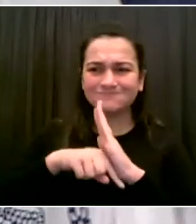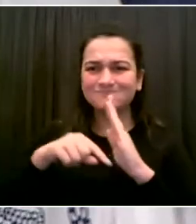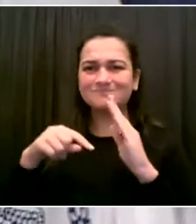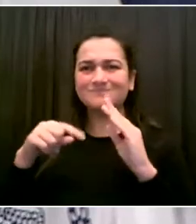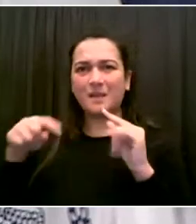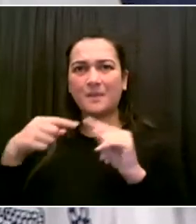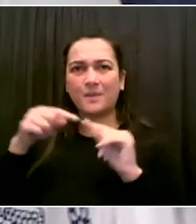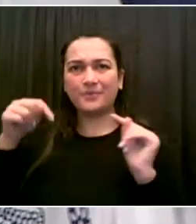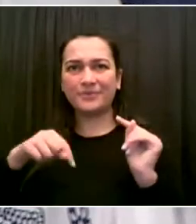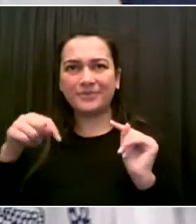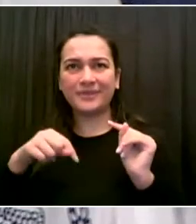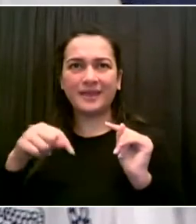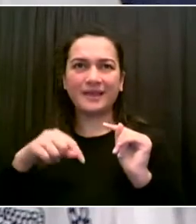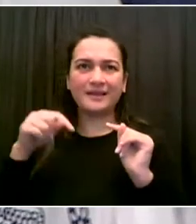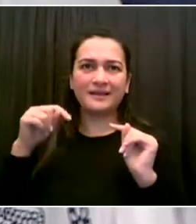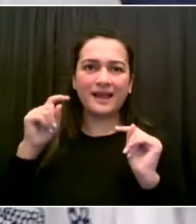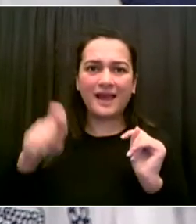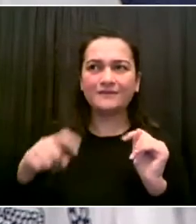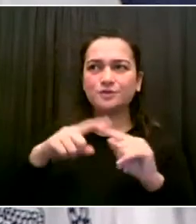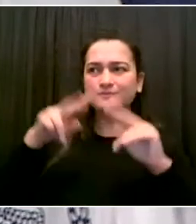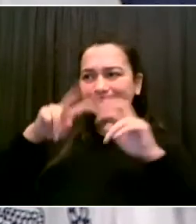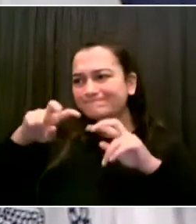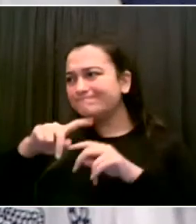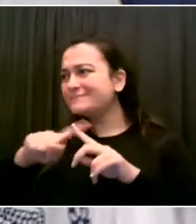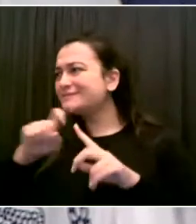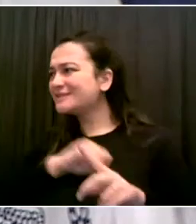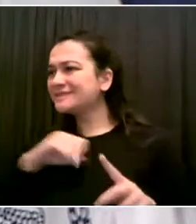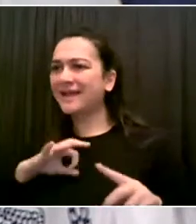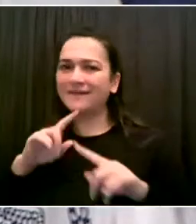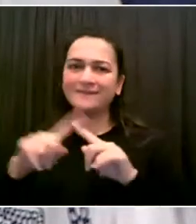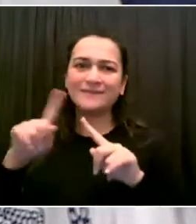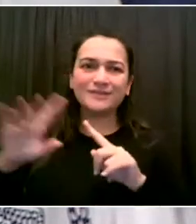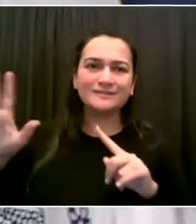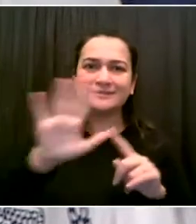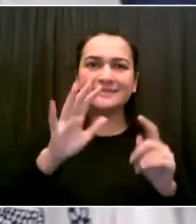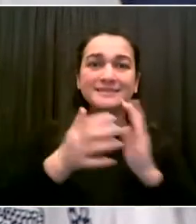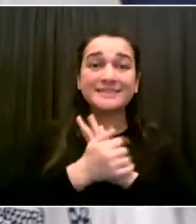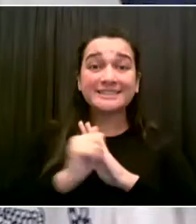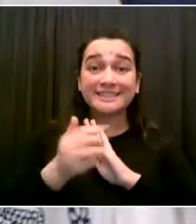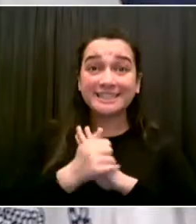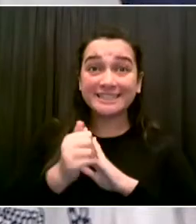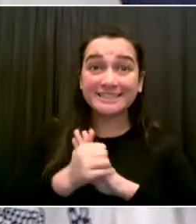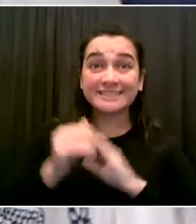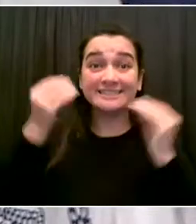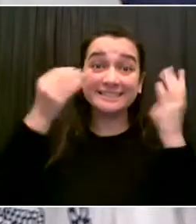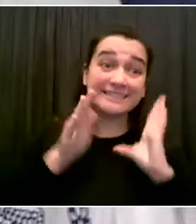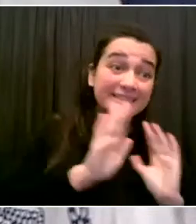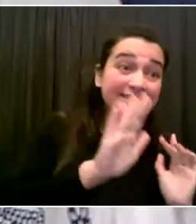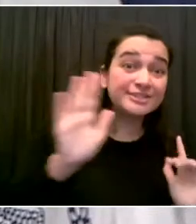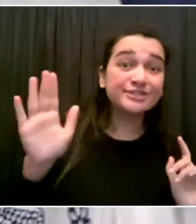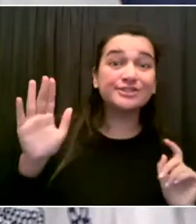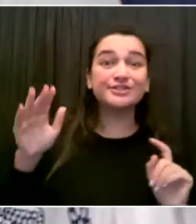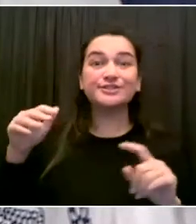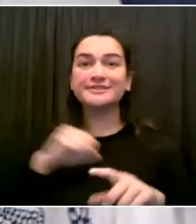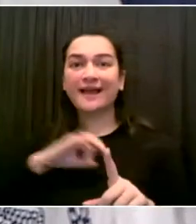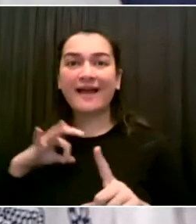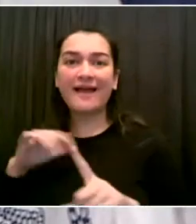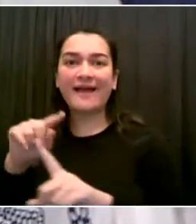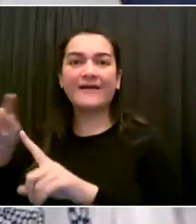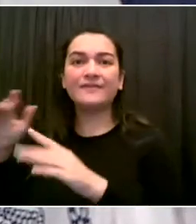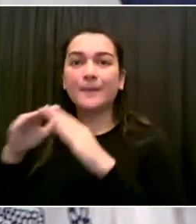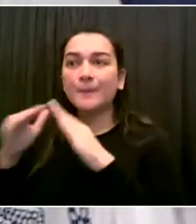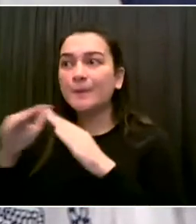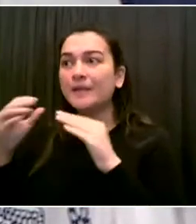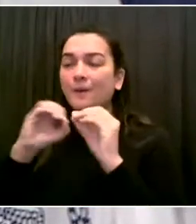from the community-based organizations and educators to make this work. And we feel very confident that